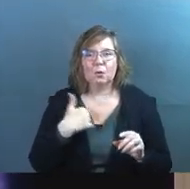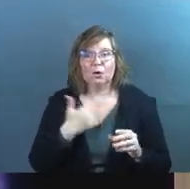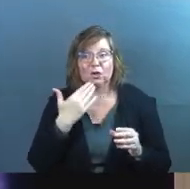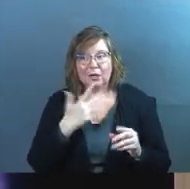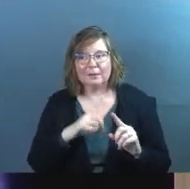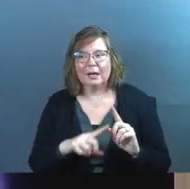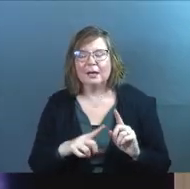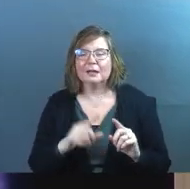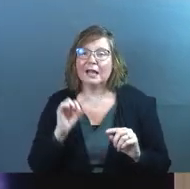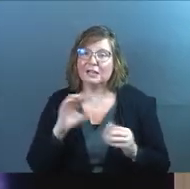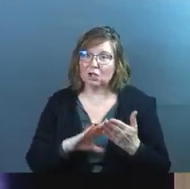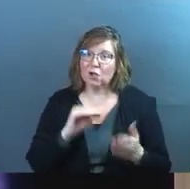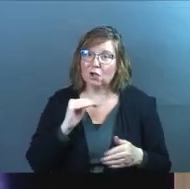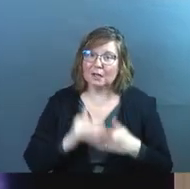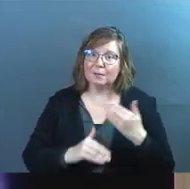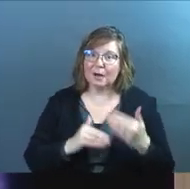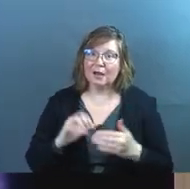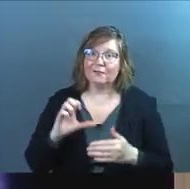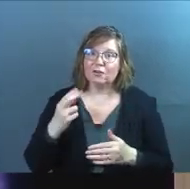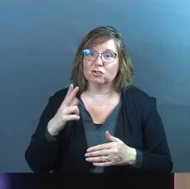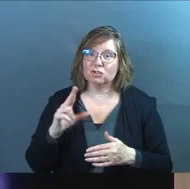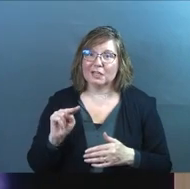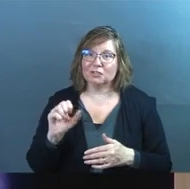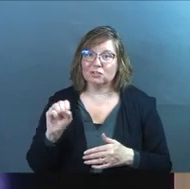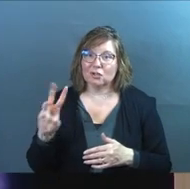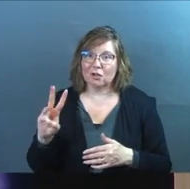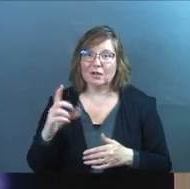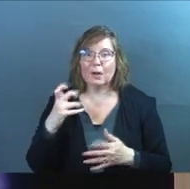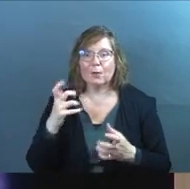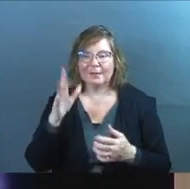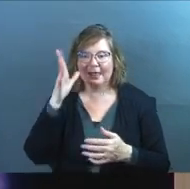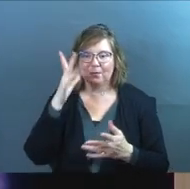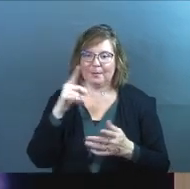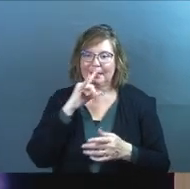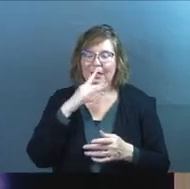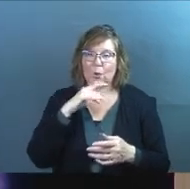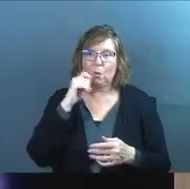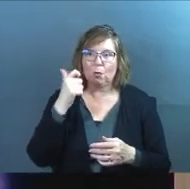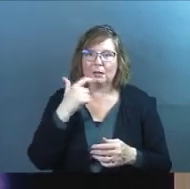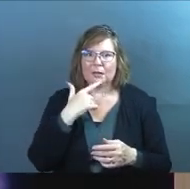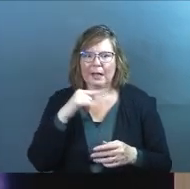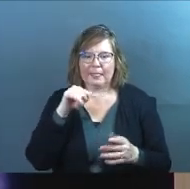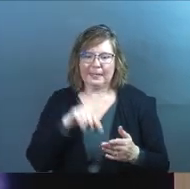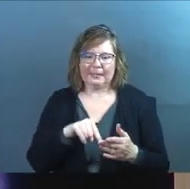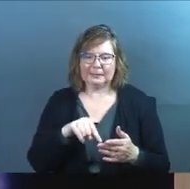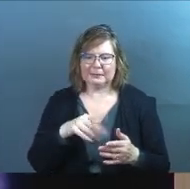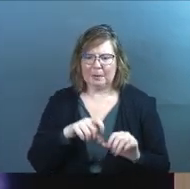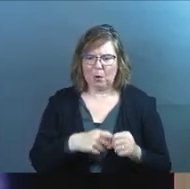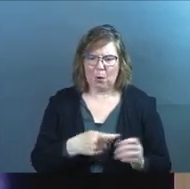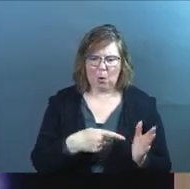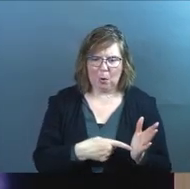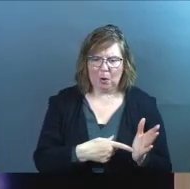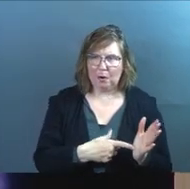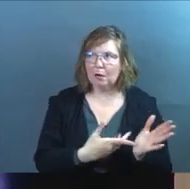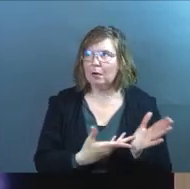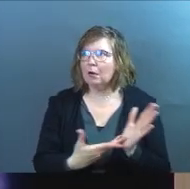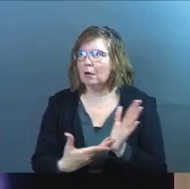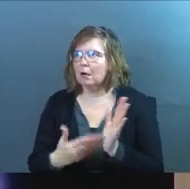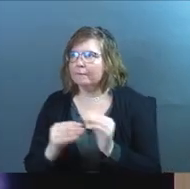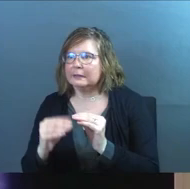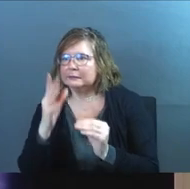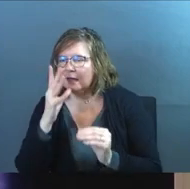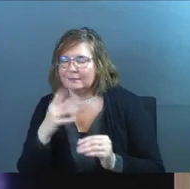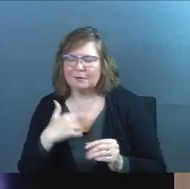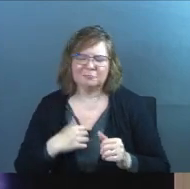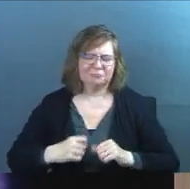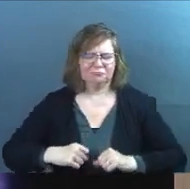So we're good. But it's a learning process. I just want to be good though. Like I want to be that dad that when my kids are older, they're like, this is broke. And they're like, dad. You know what I mean?